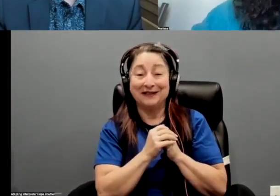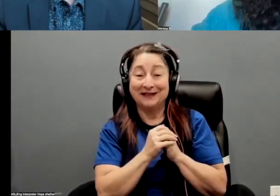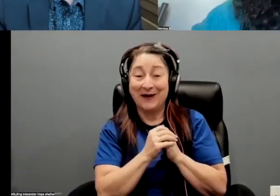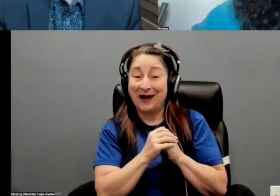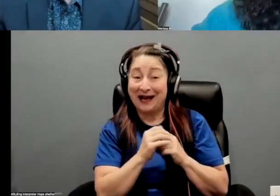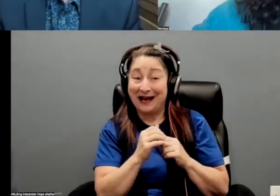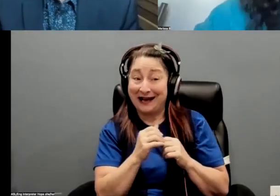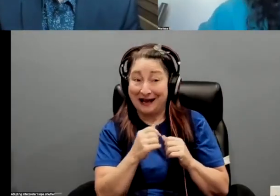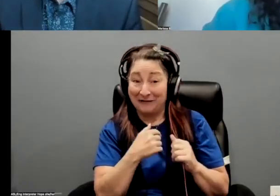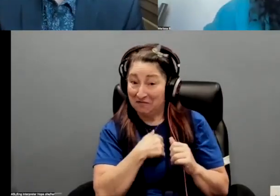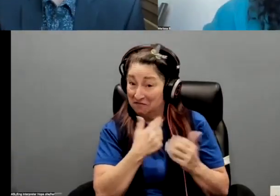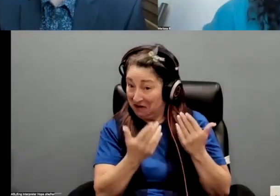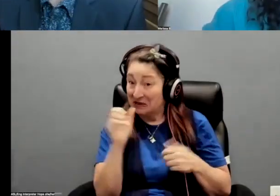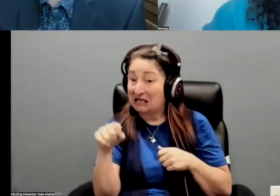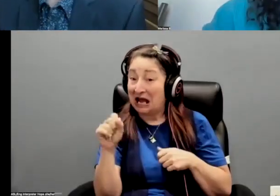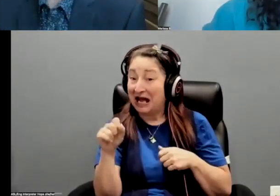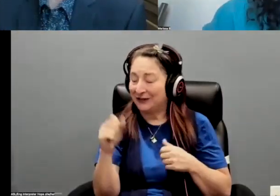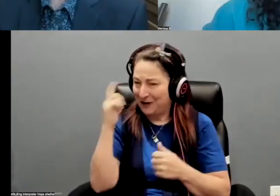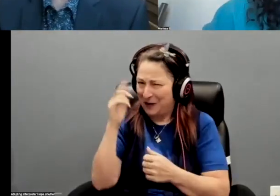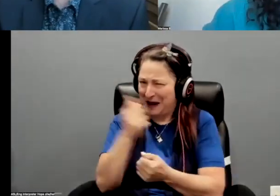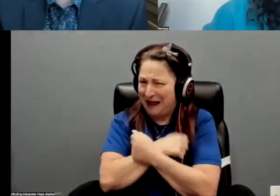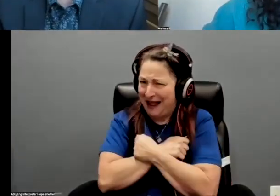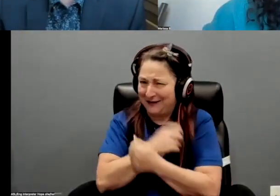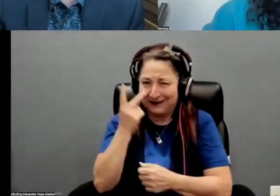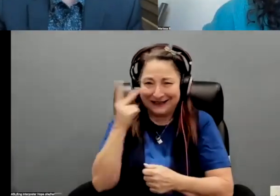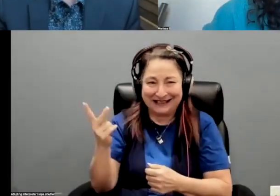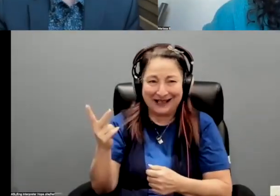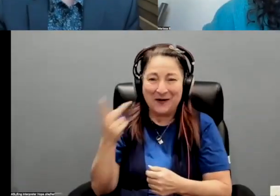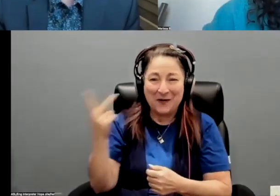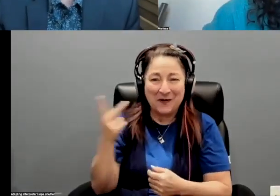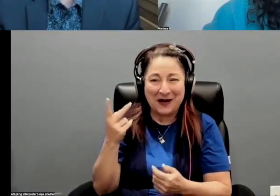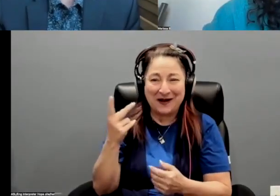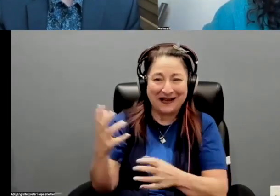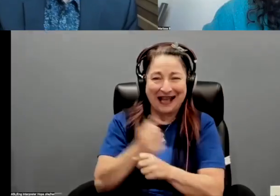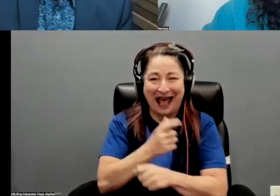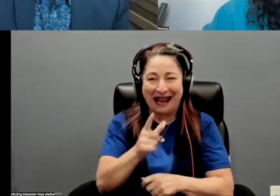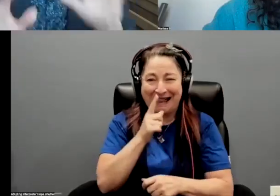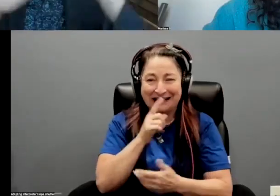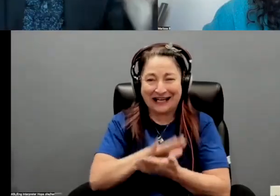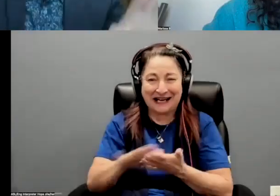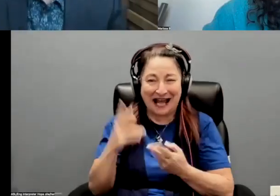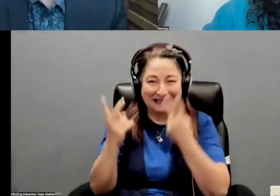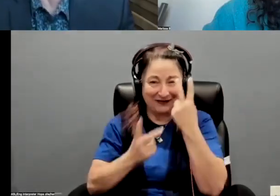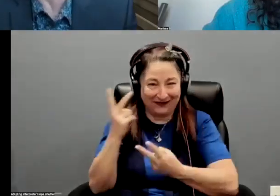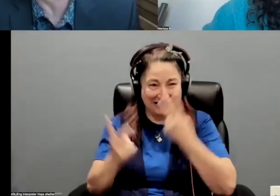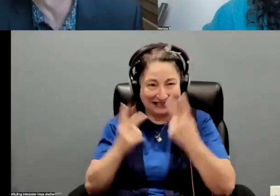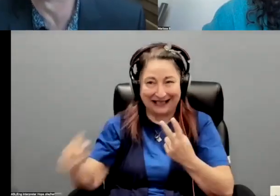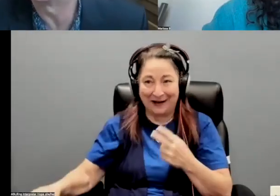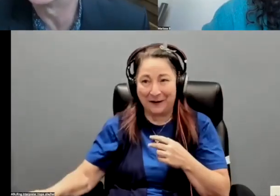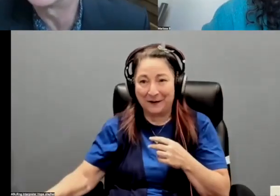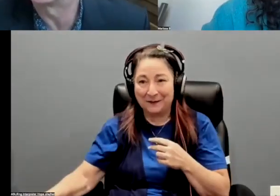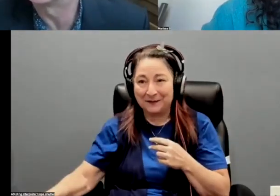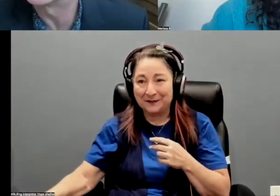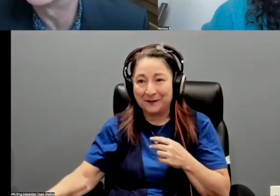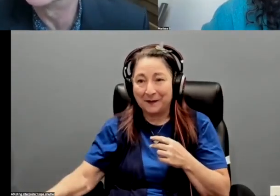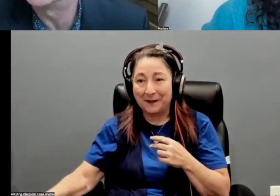that. Ooh, well, we'd love to see you. We'll get lunch and a nice visit. I'm gonna show everybody